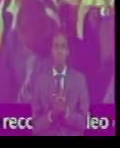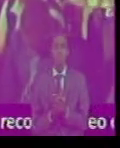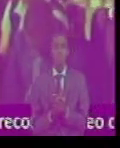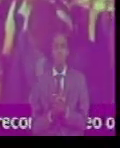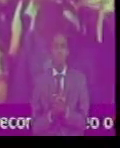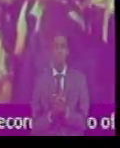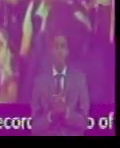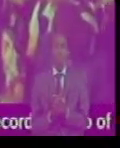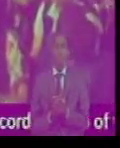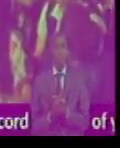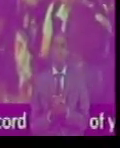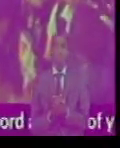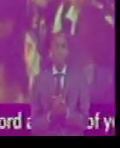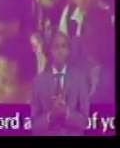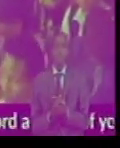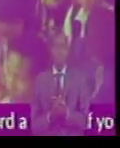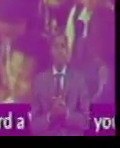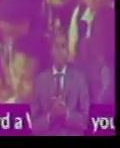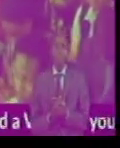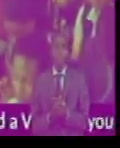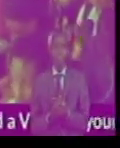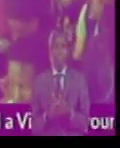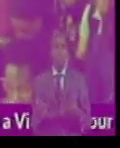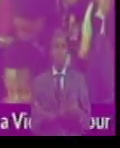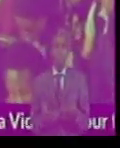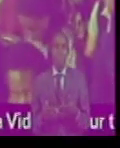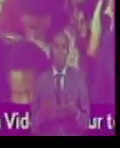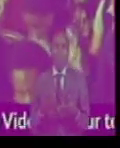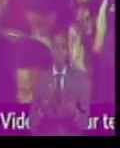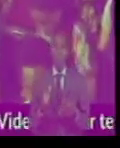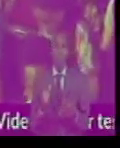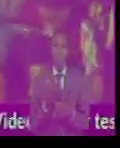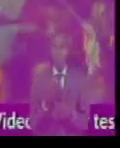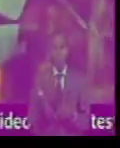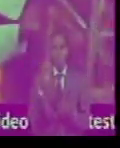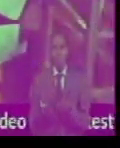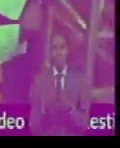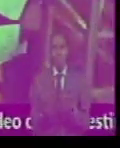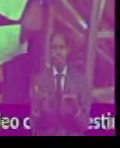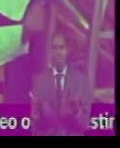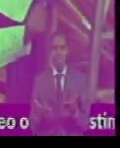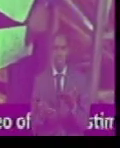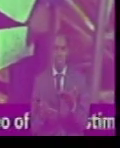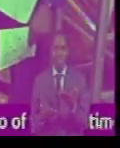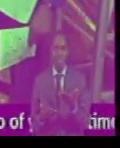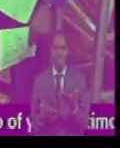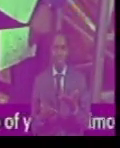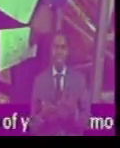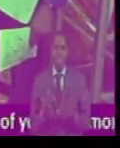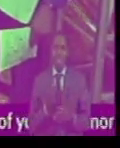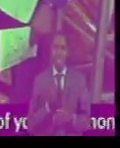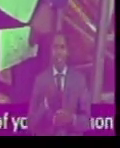I'm here to introduce this, our brother, standing here.